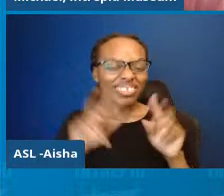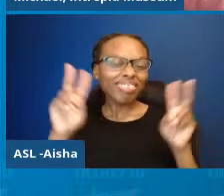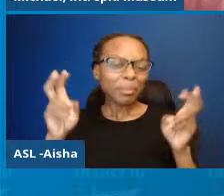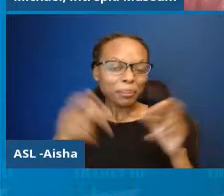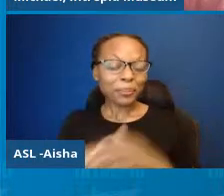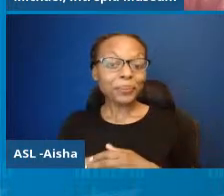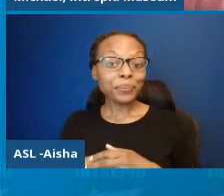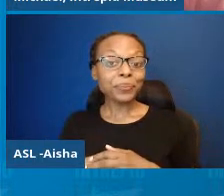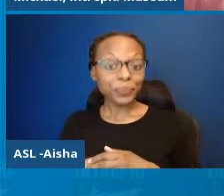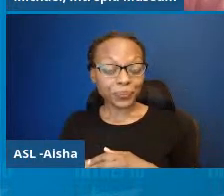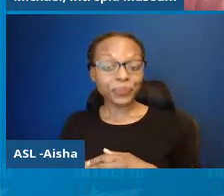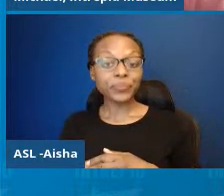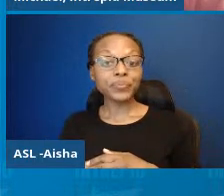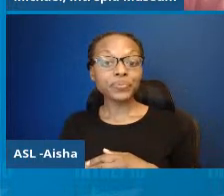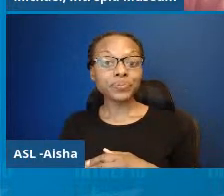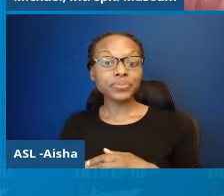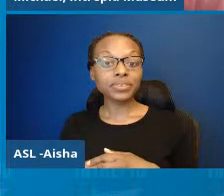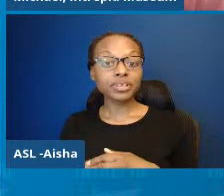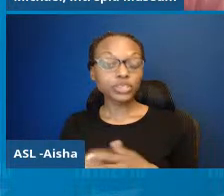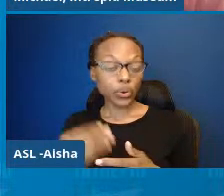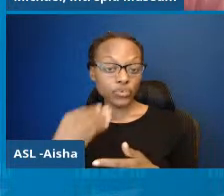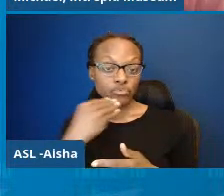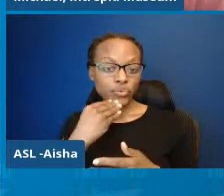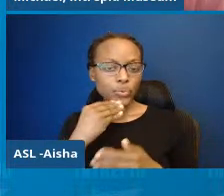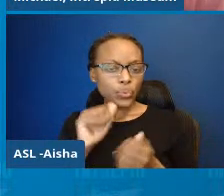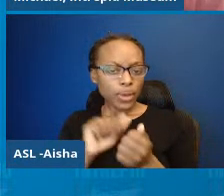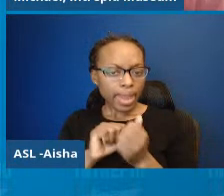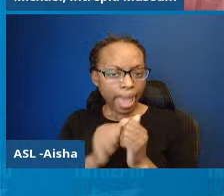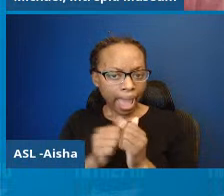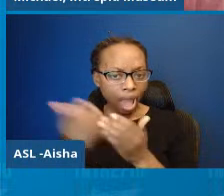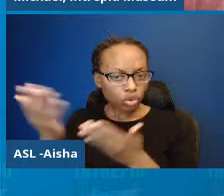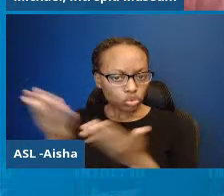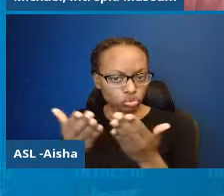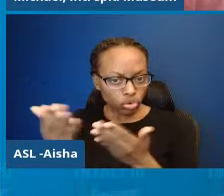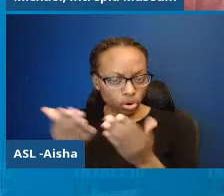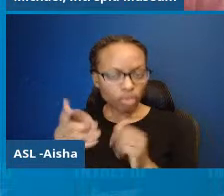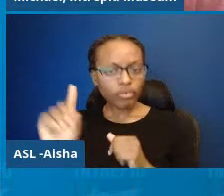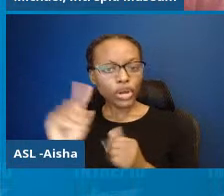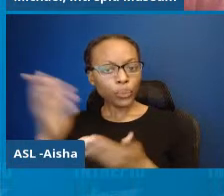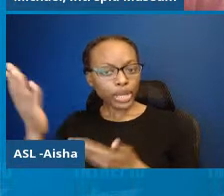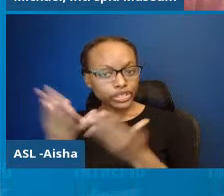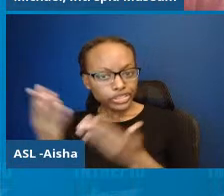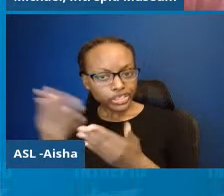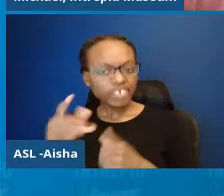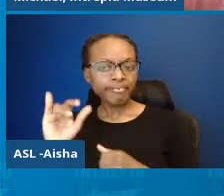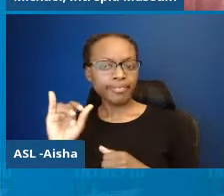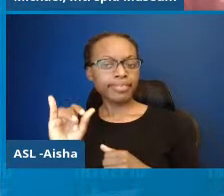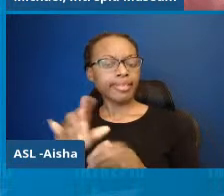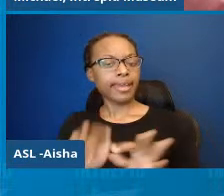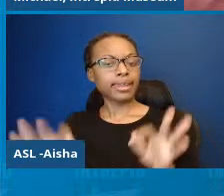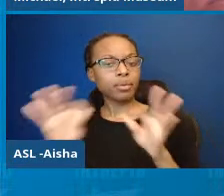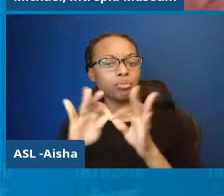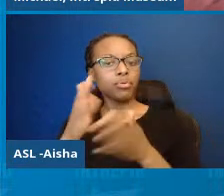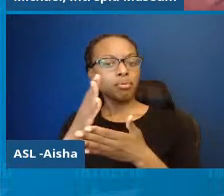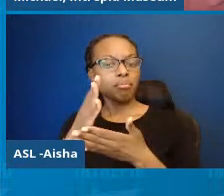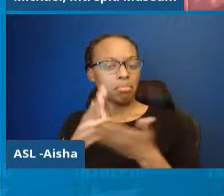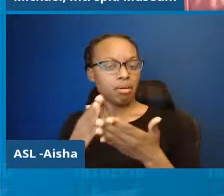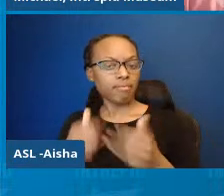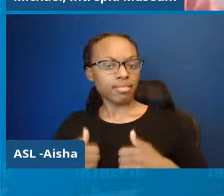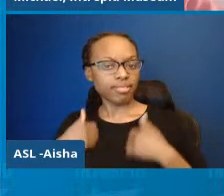way they were served and how they were served really was an important thing to consider.